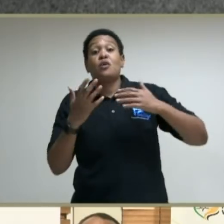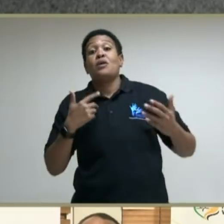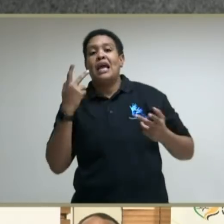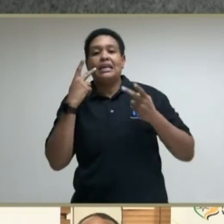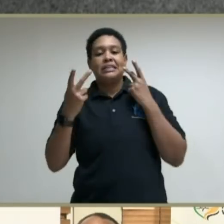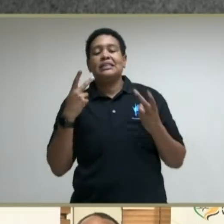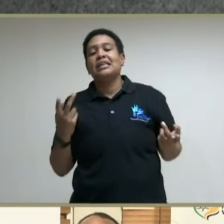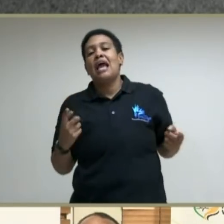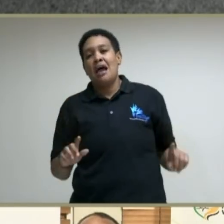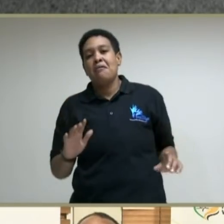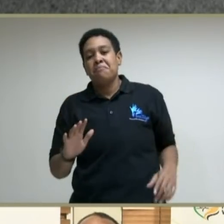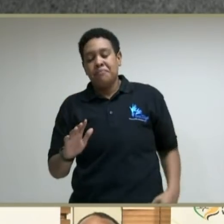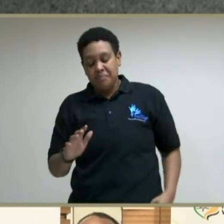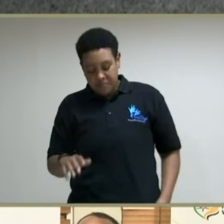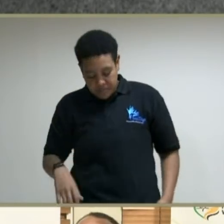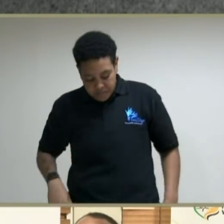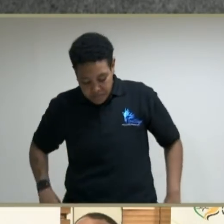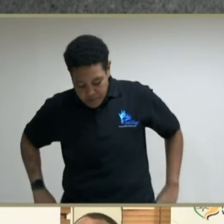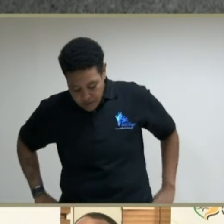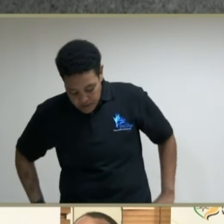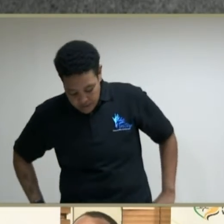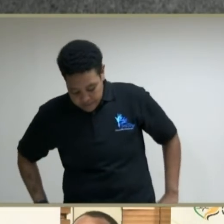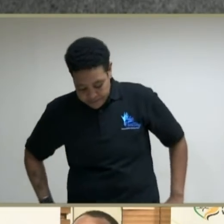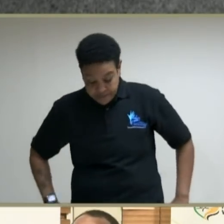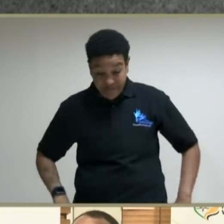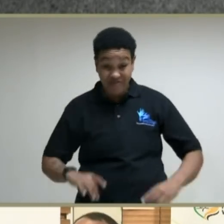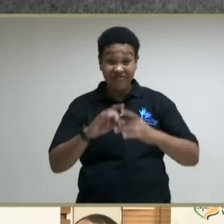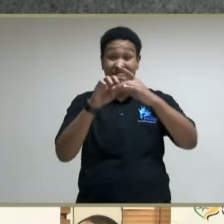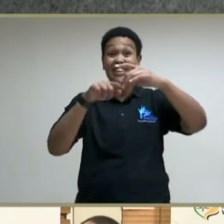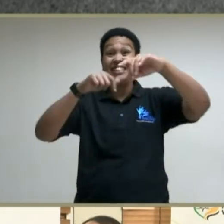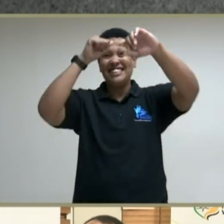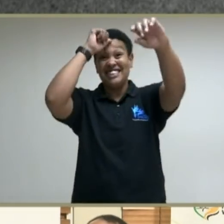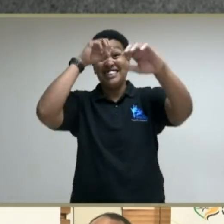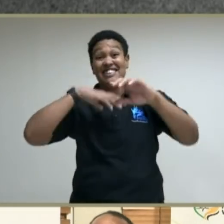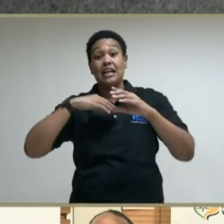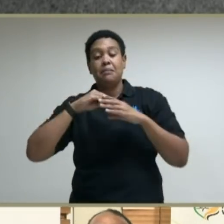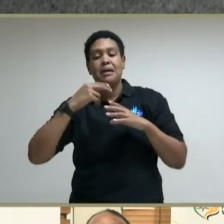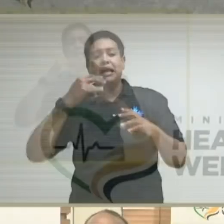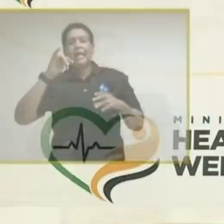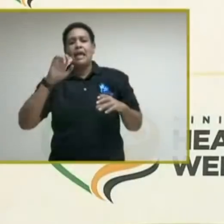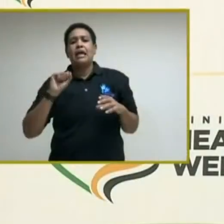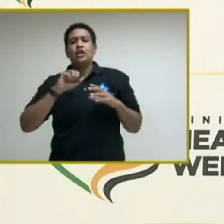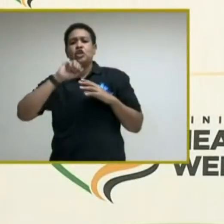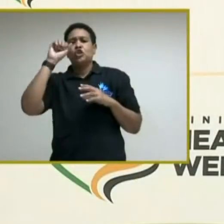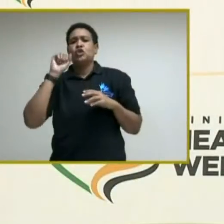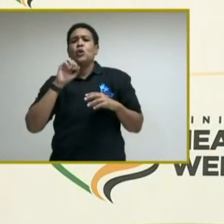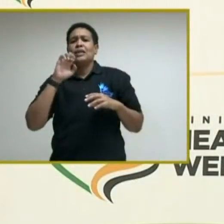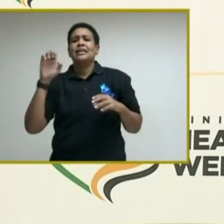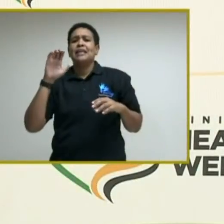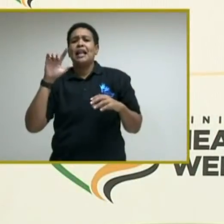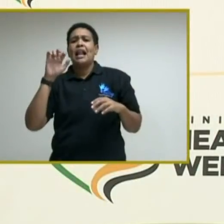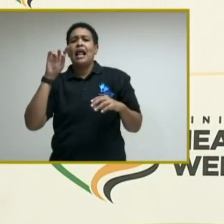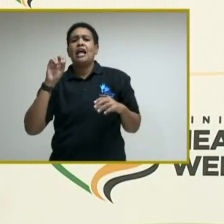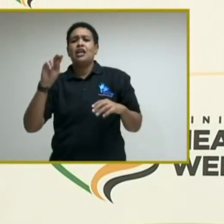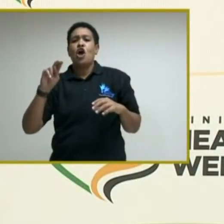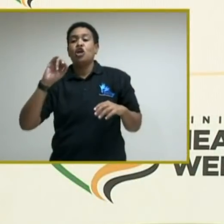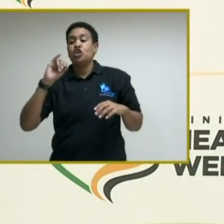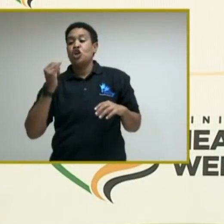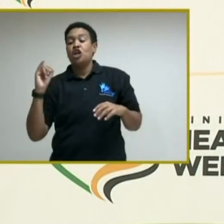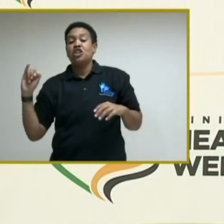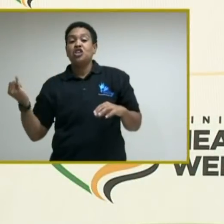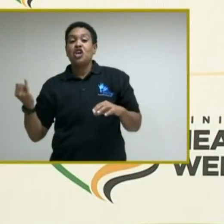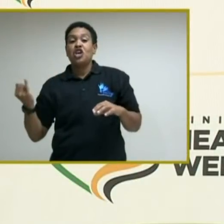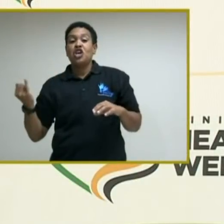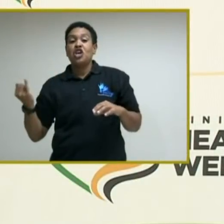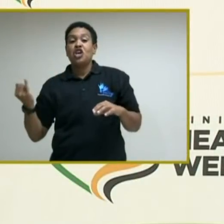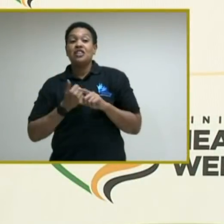seen. And in the case of this gentleman in his Southeast Clarendon, the Johnson & Johnson